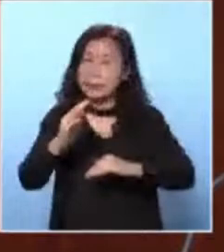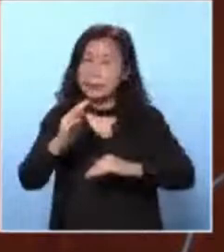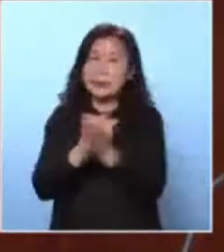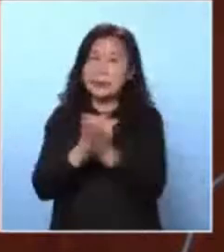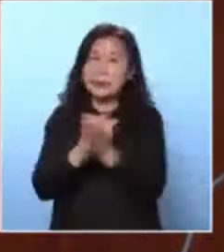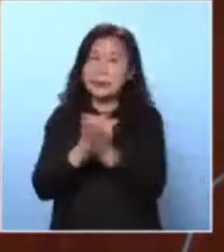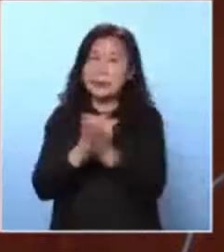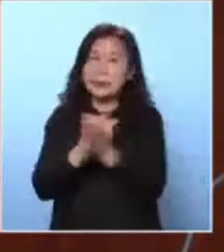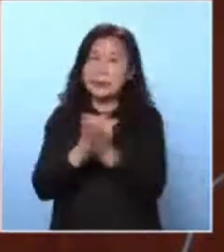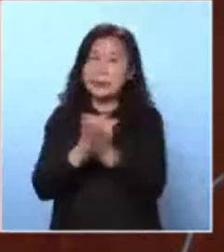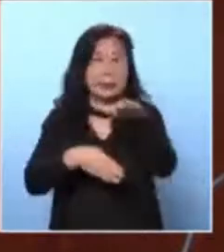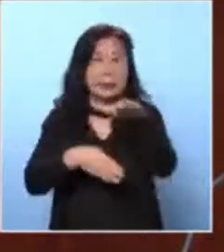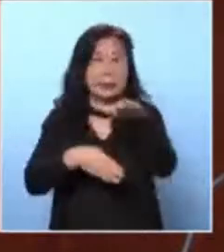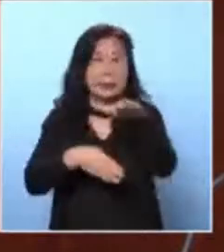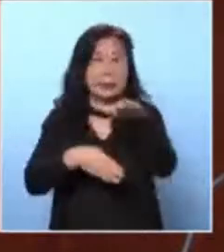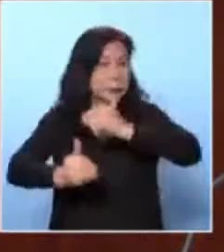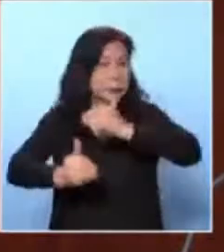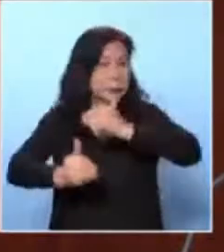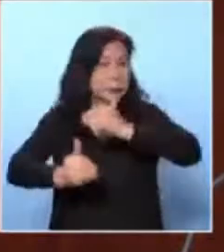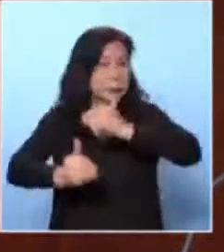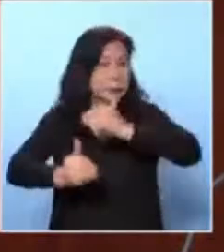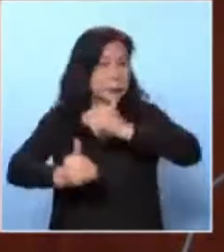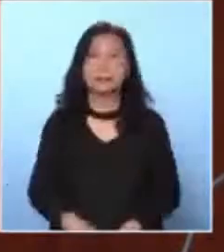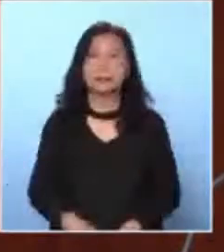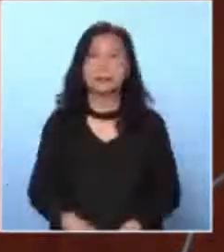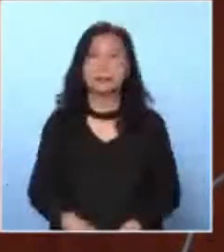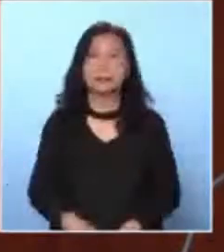enhance building quality and expedite construction.